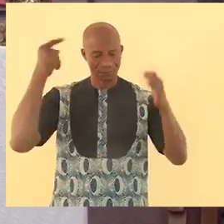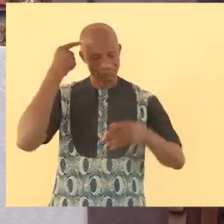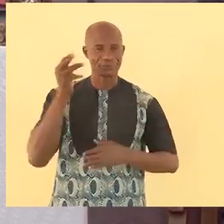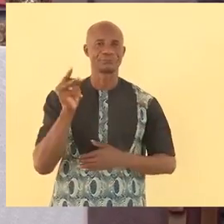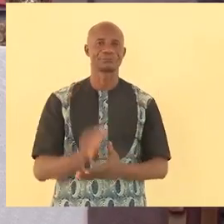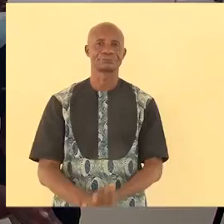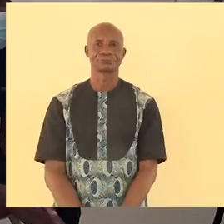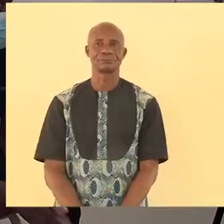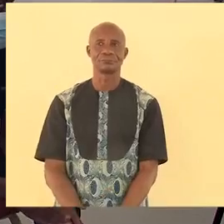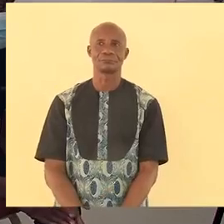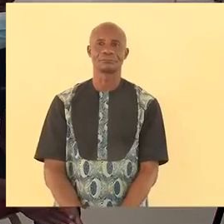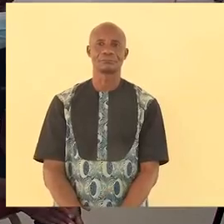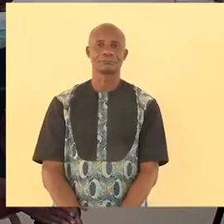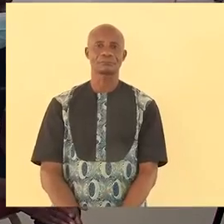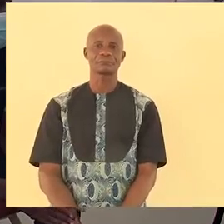Let's put our hands together for him.